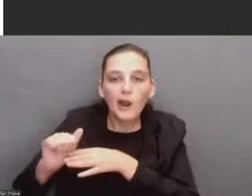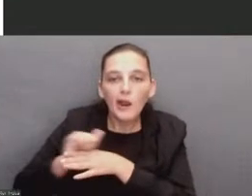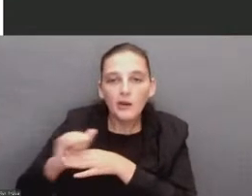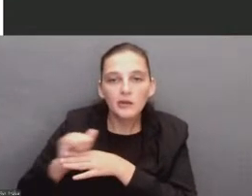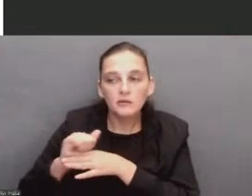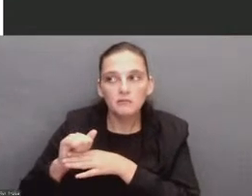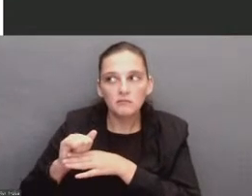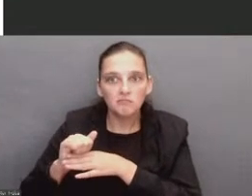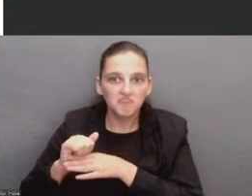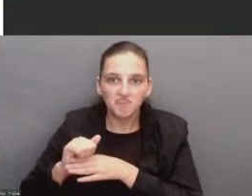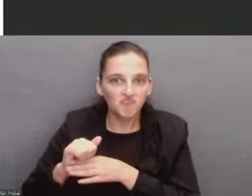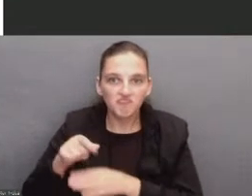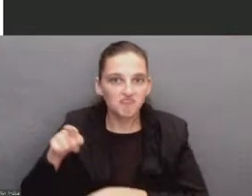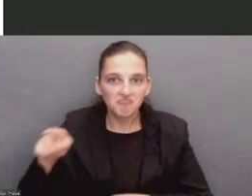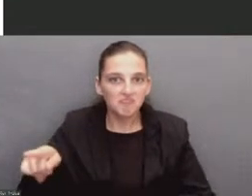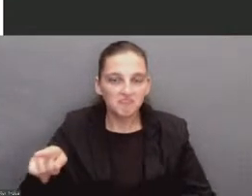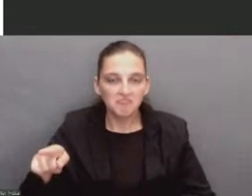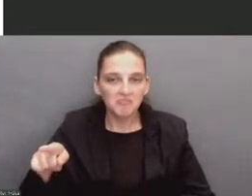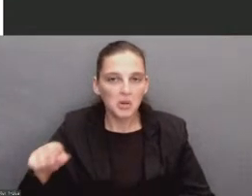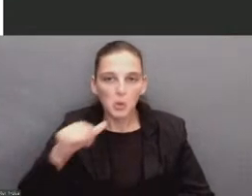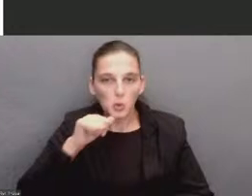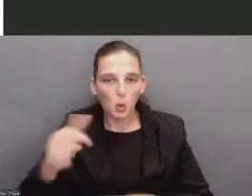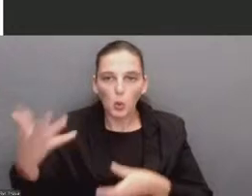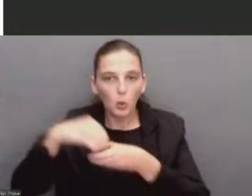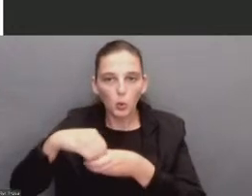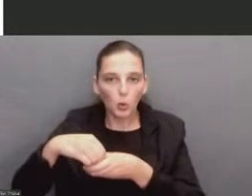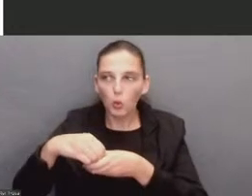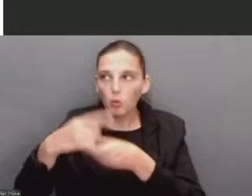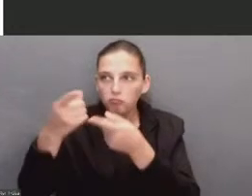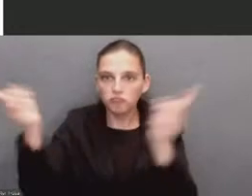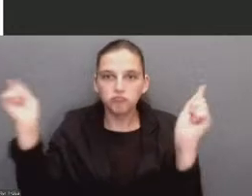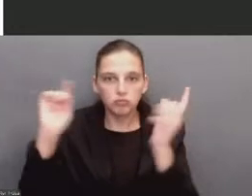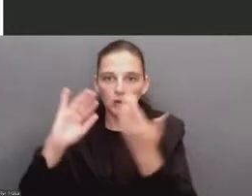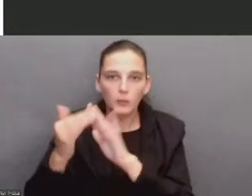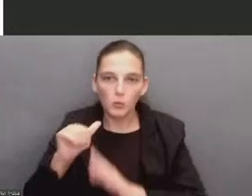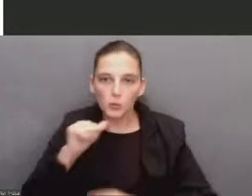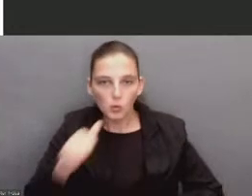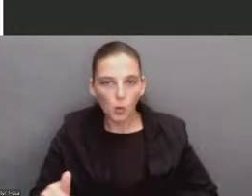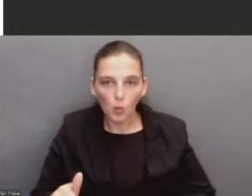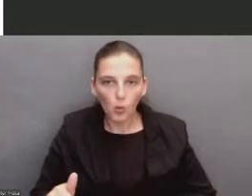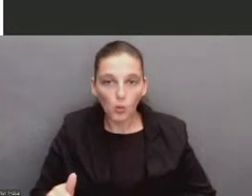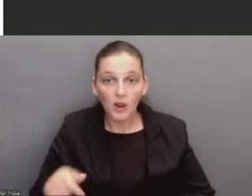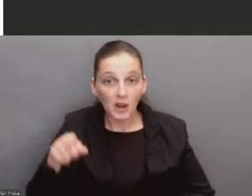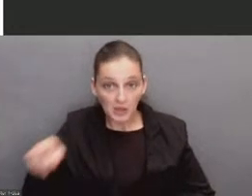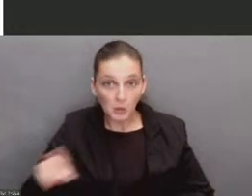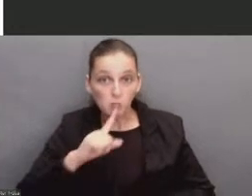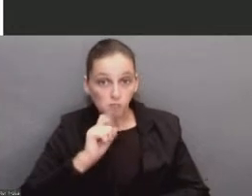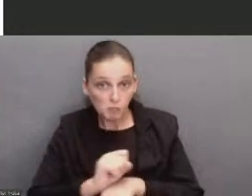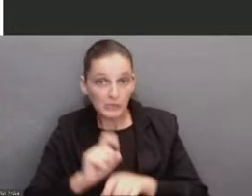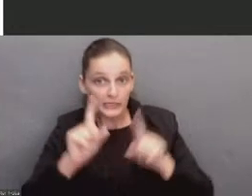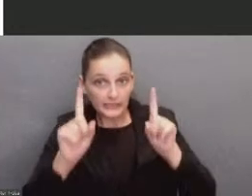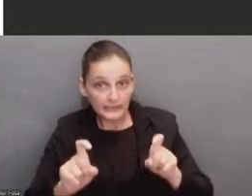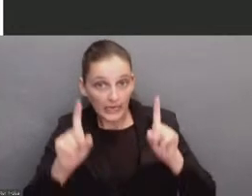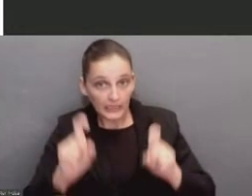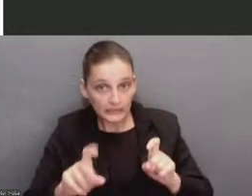actually involve the broader community. And they often actually don't really test and work to improve data